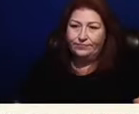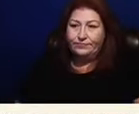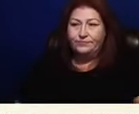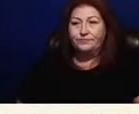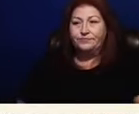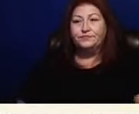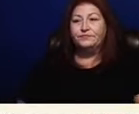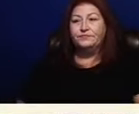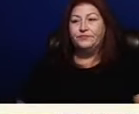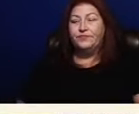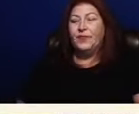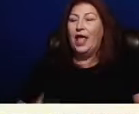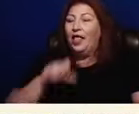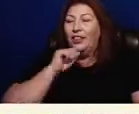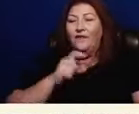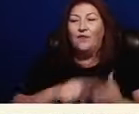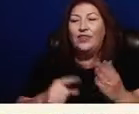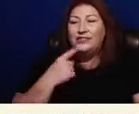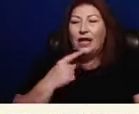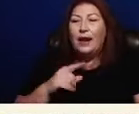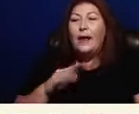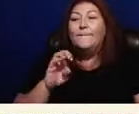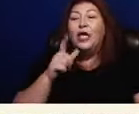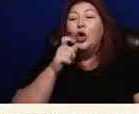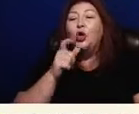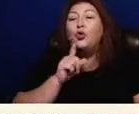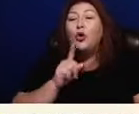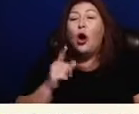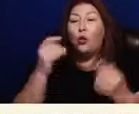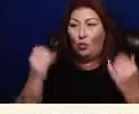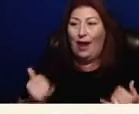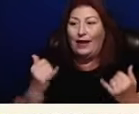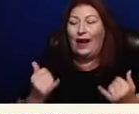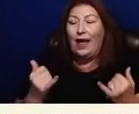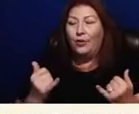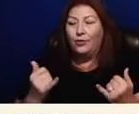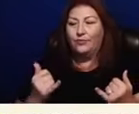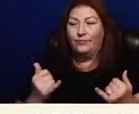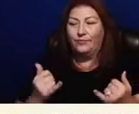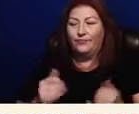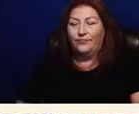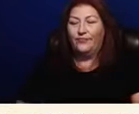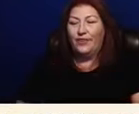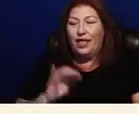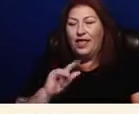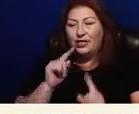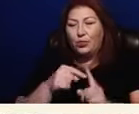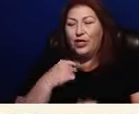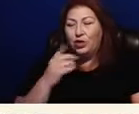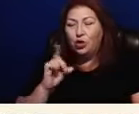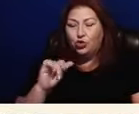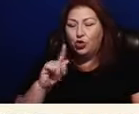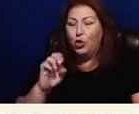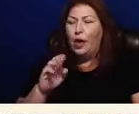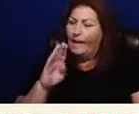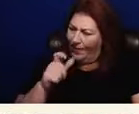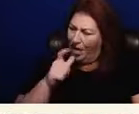And I love what they said, be who you are right now, right? So that was that scene when they told Duke Kaboom, be who you are right